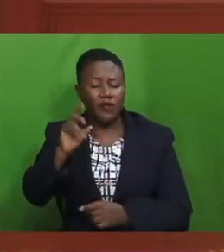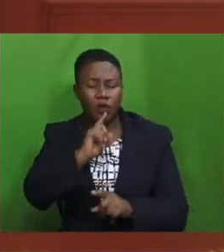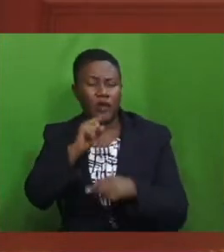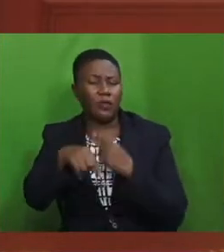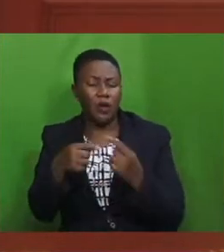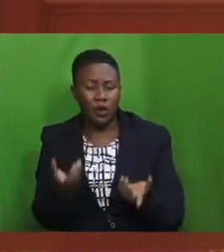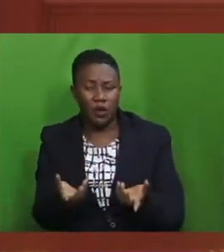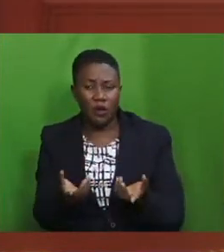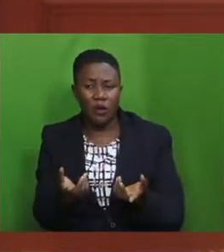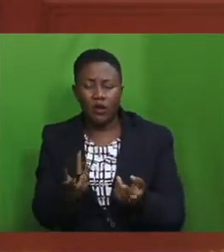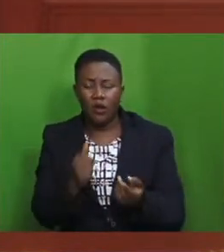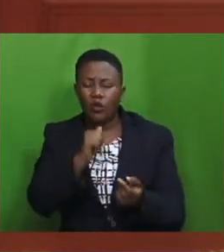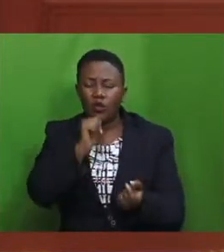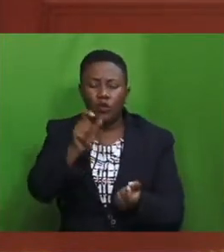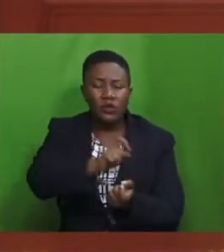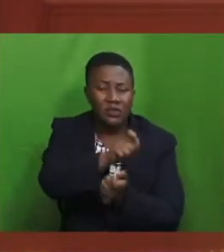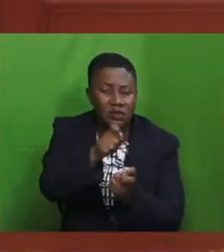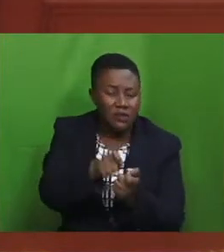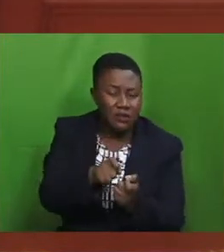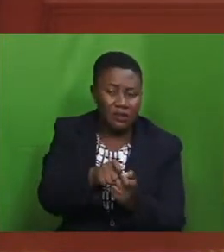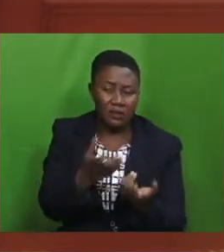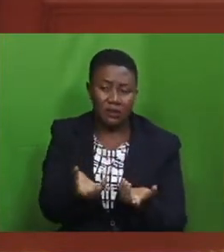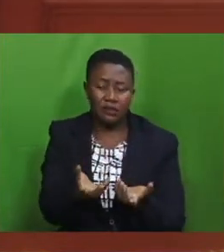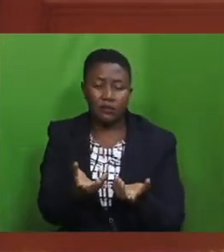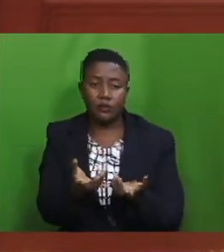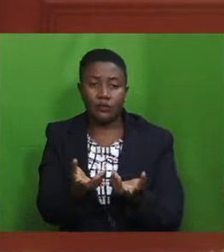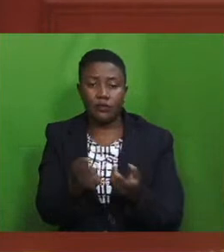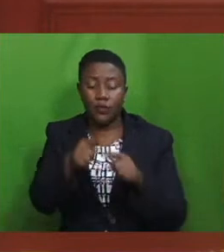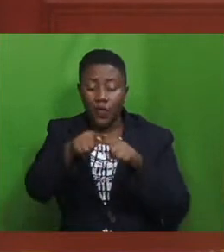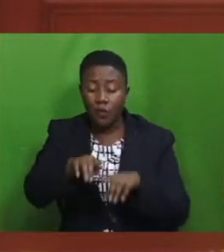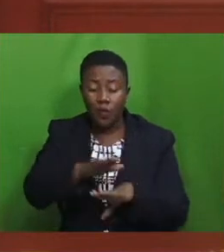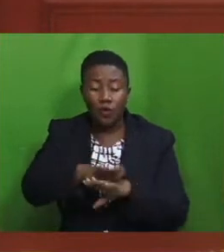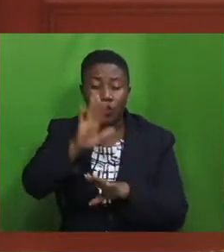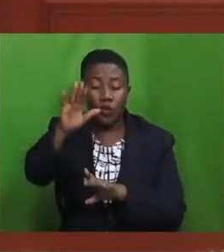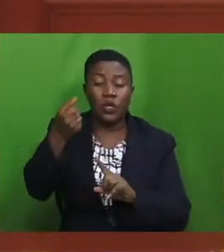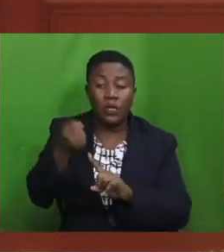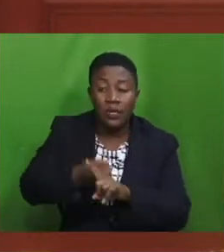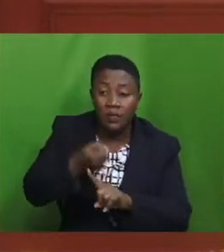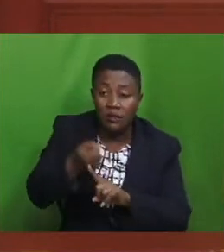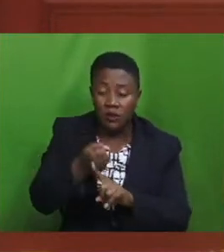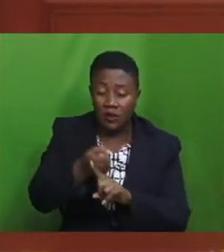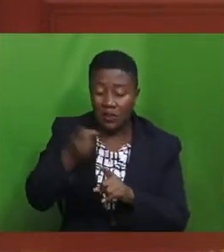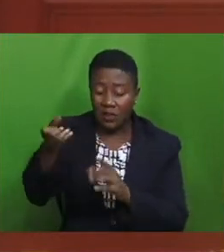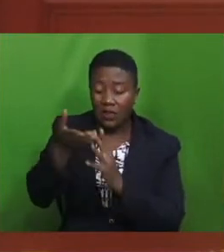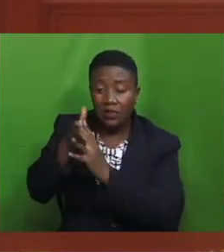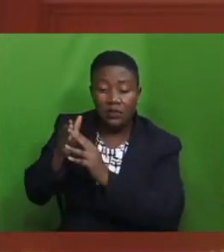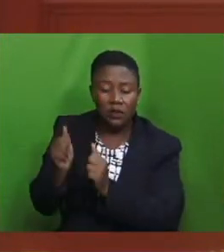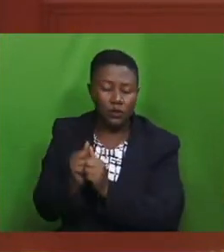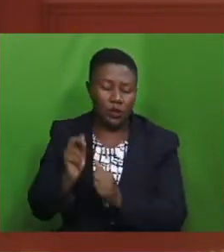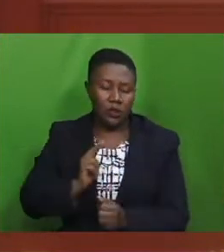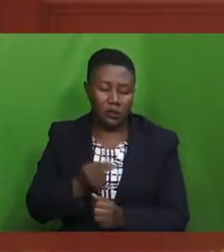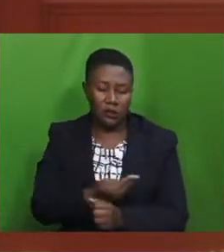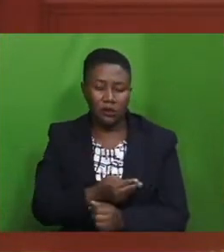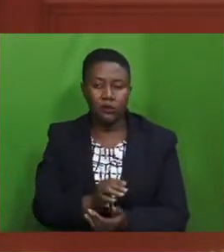he is not accurate and sincere with the statistics that he shares with this August House. Mr.